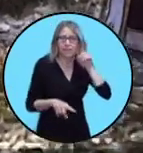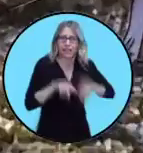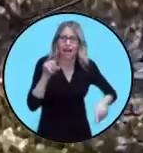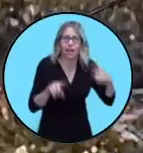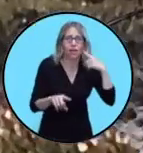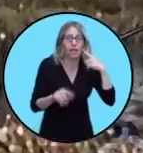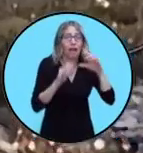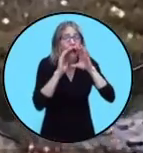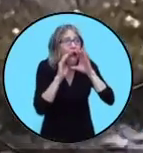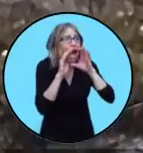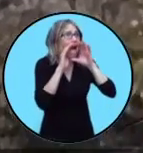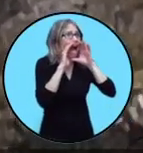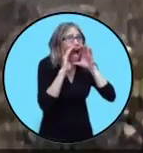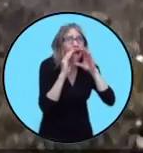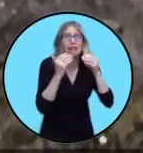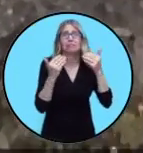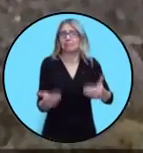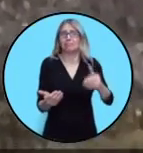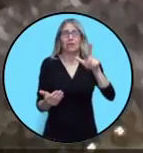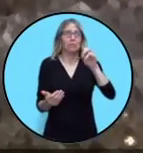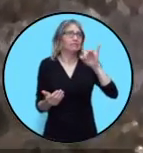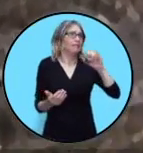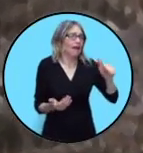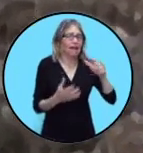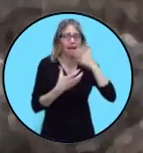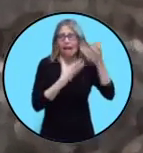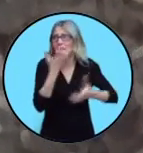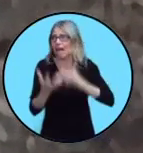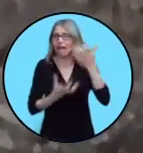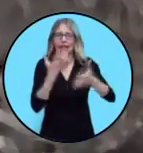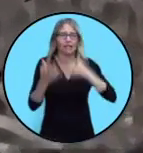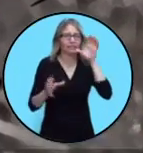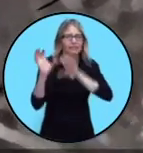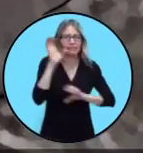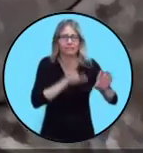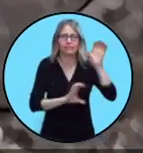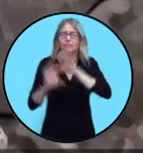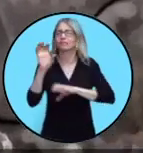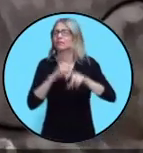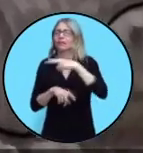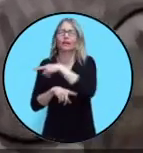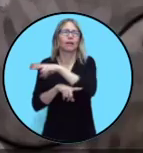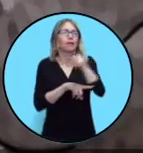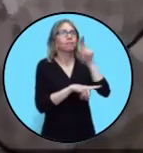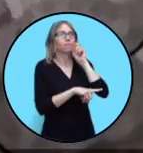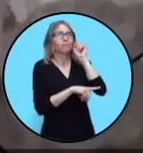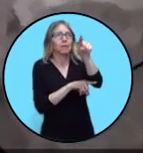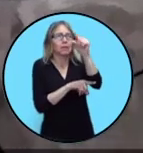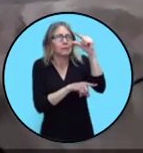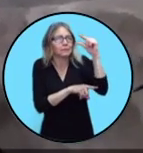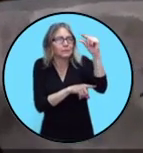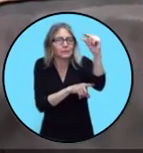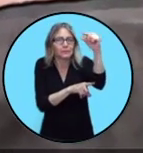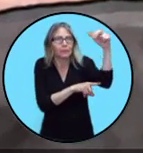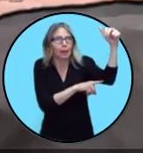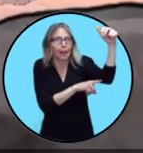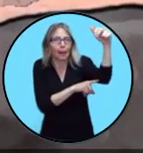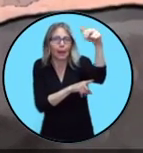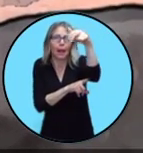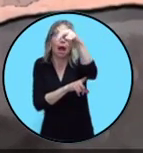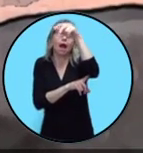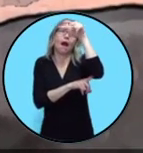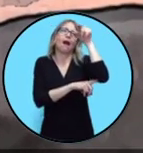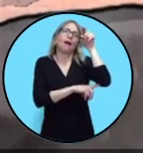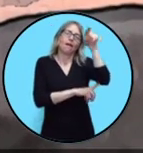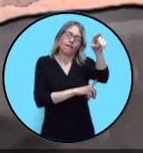She would call her name out, yeah. Luisa, Luisa. And when she looked further up, going up, she saw